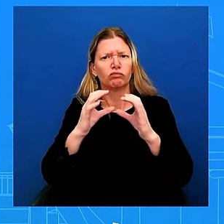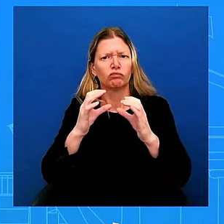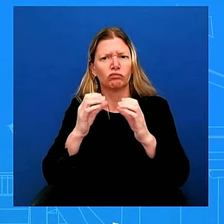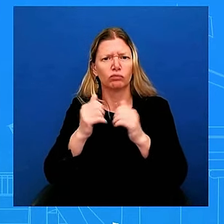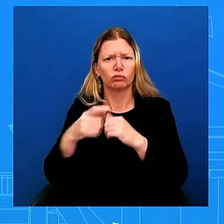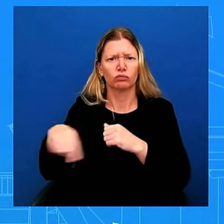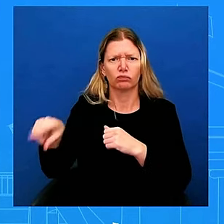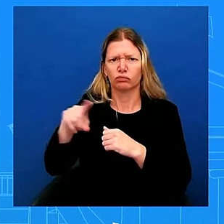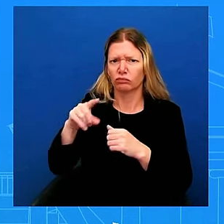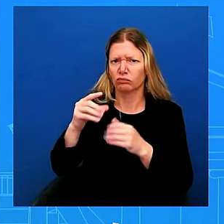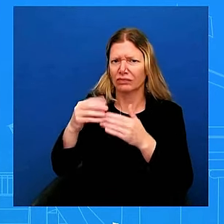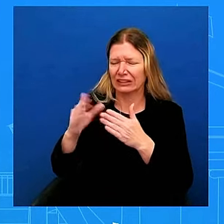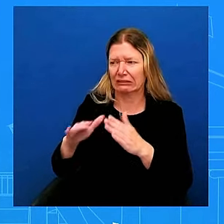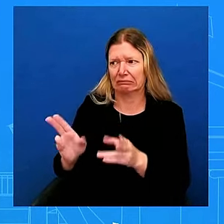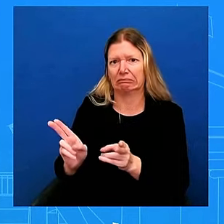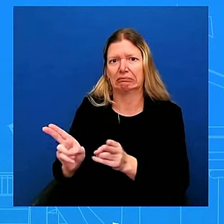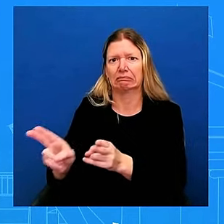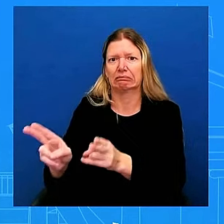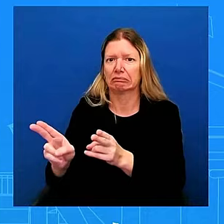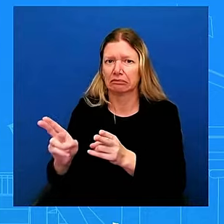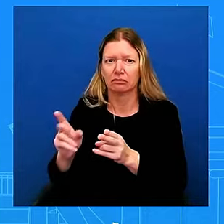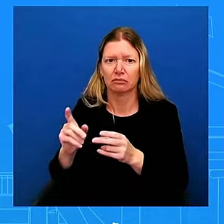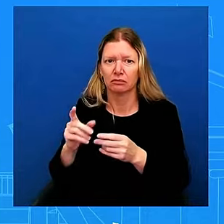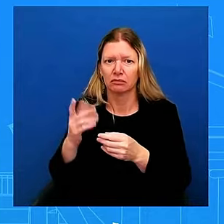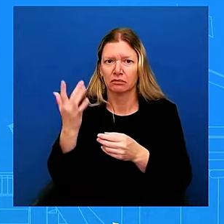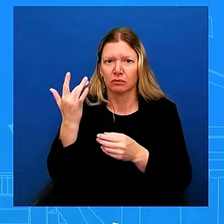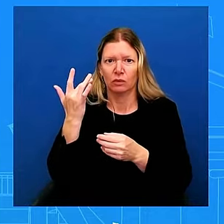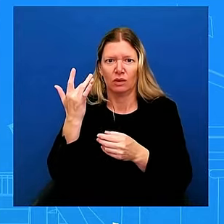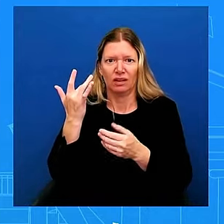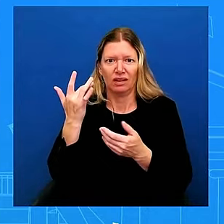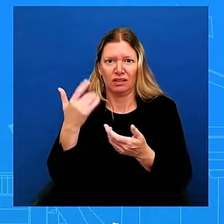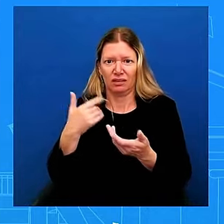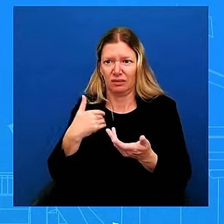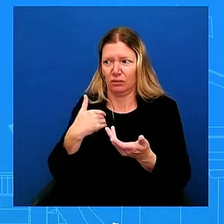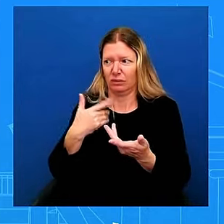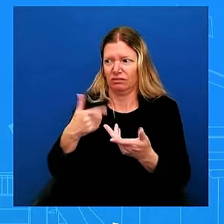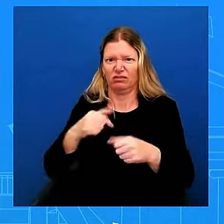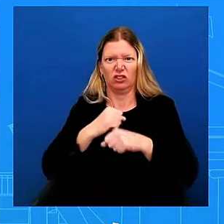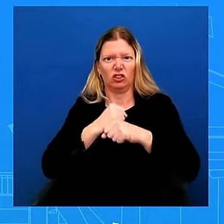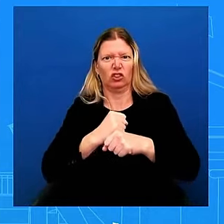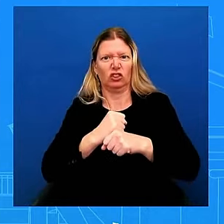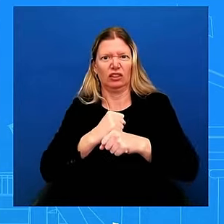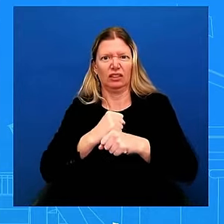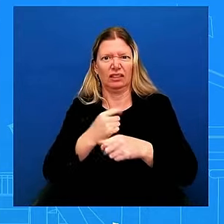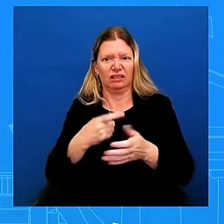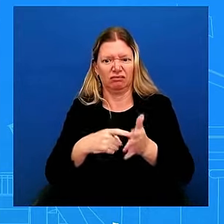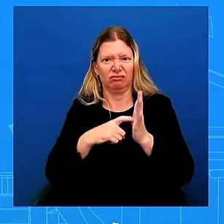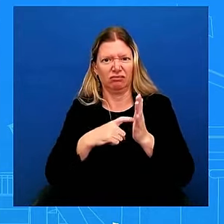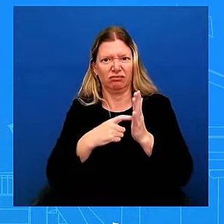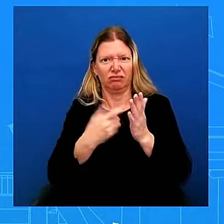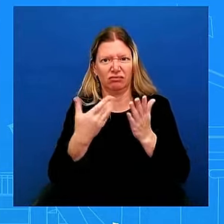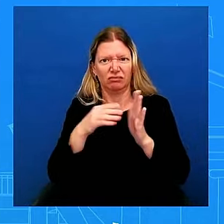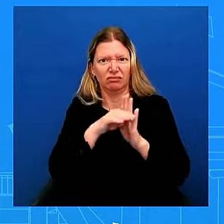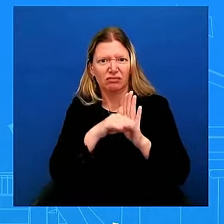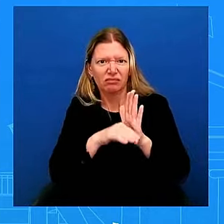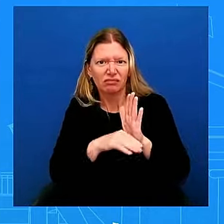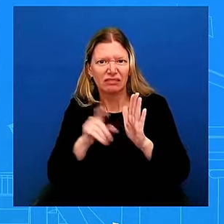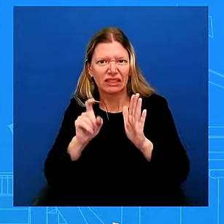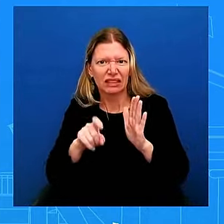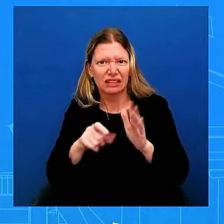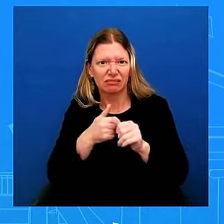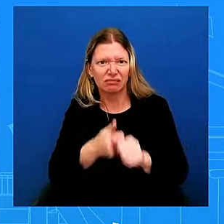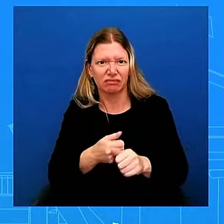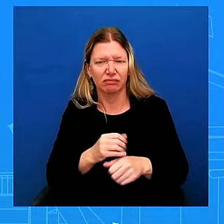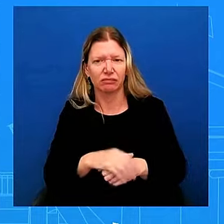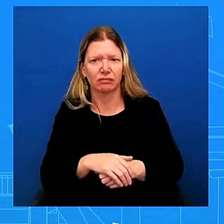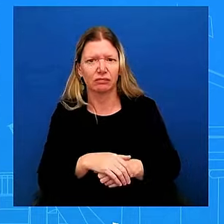action in light of the fact that we are dealing with a security protocol. But if that's the case, is this is like days, weeks? What is your sense of timing